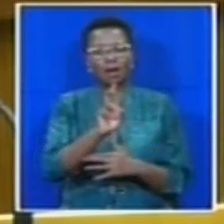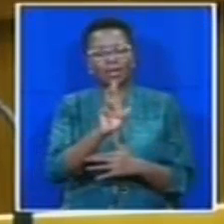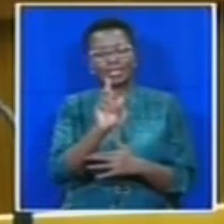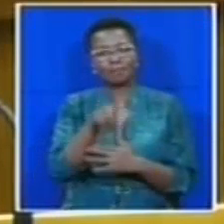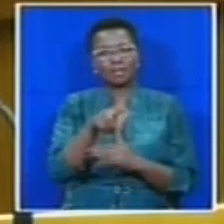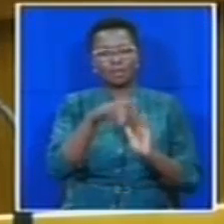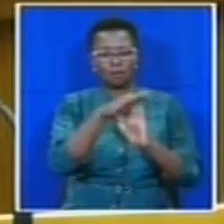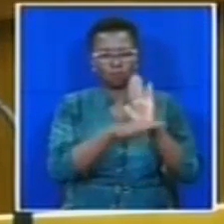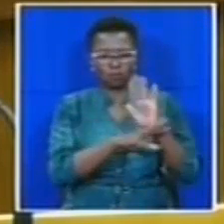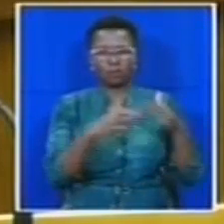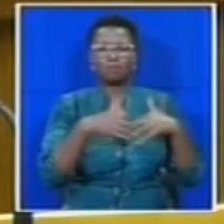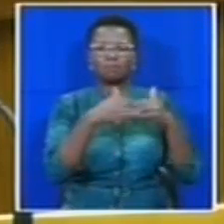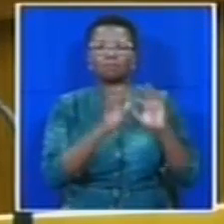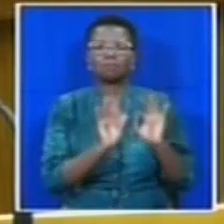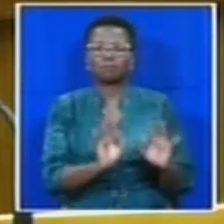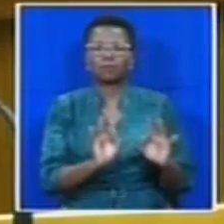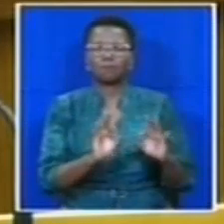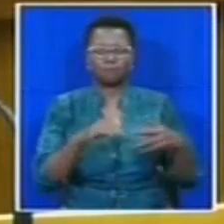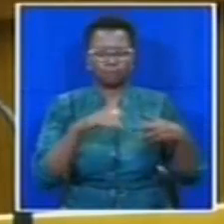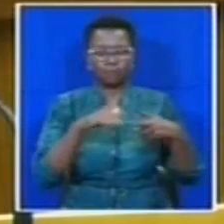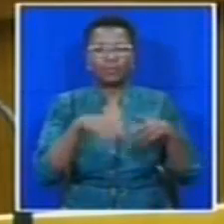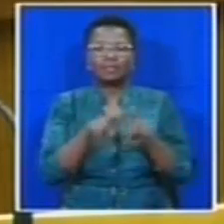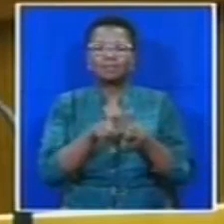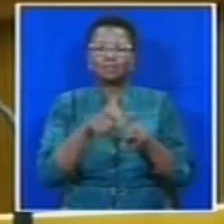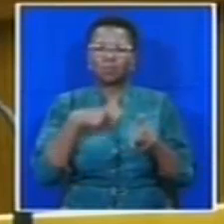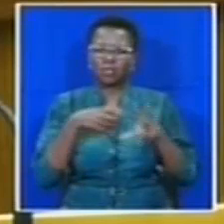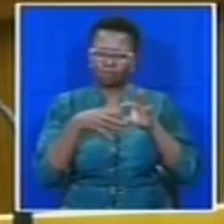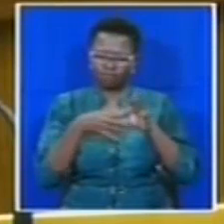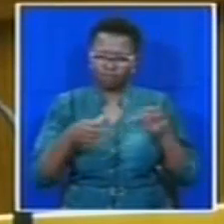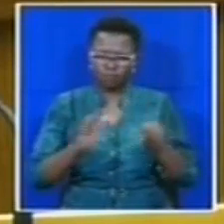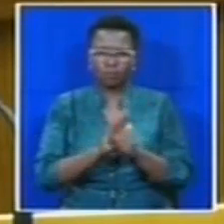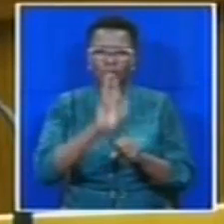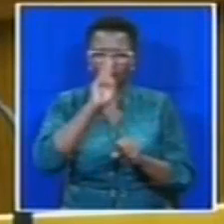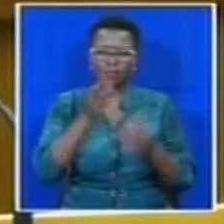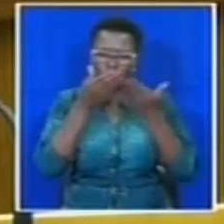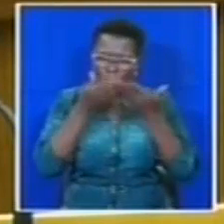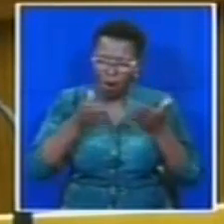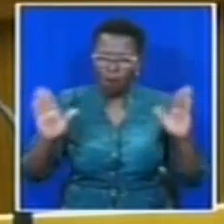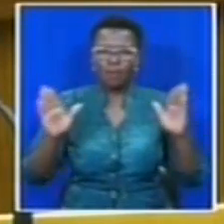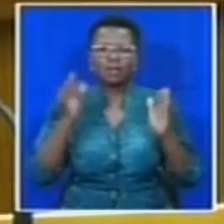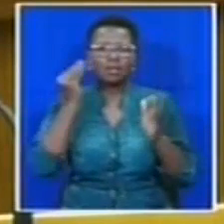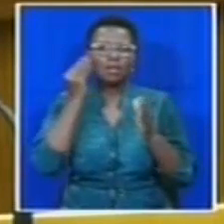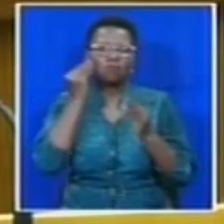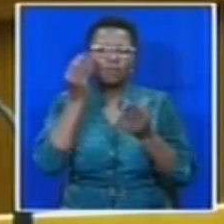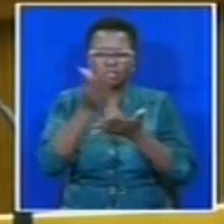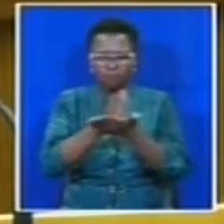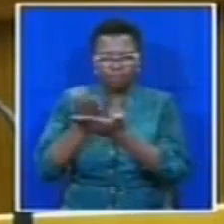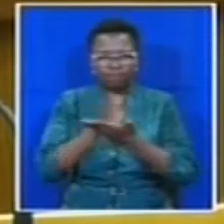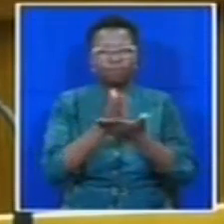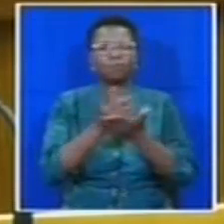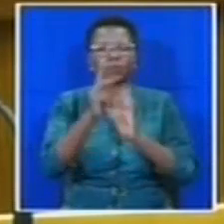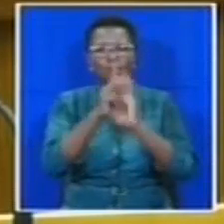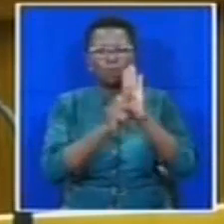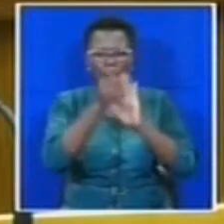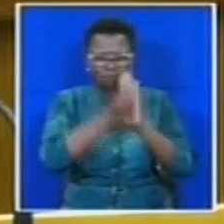priorities. In keeping with our commitment to open, transparent, and cooperative policymaking, it